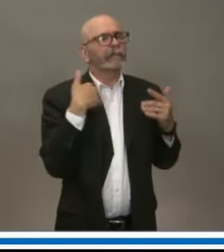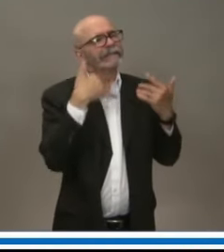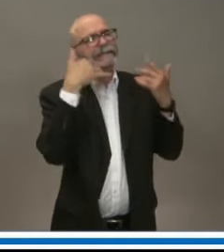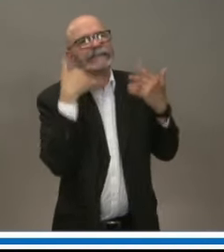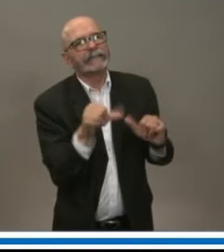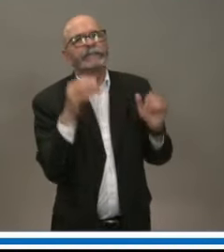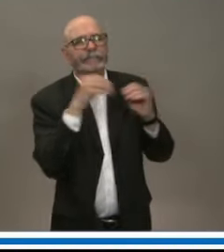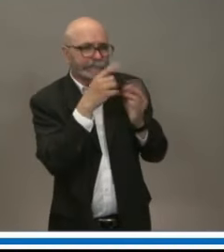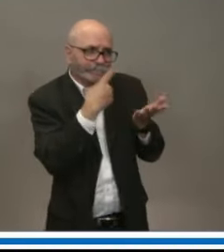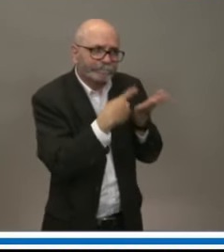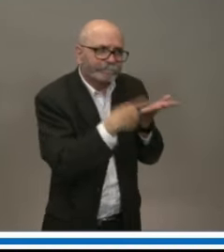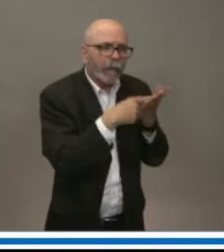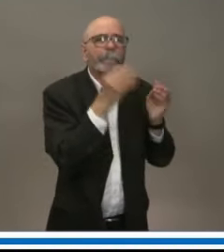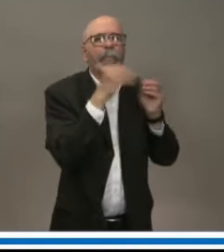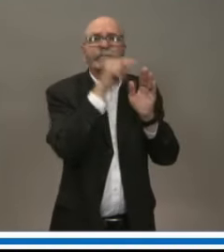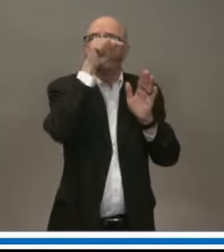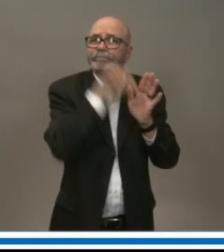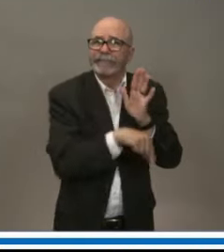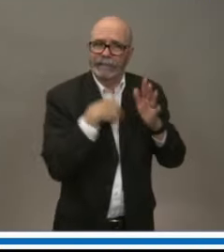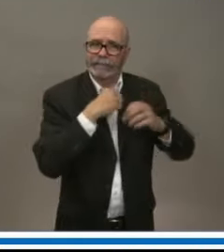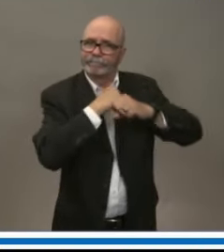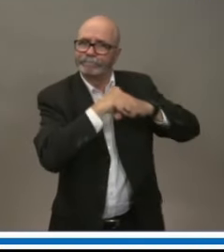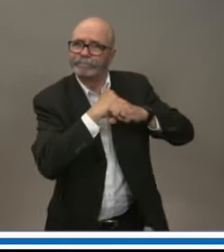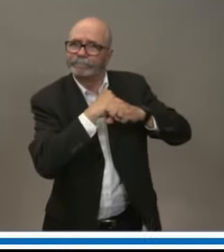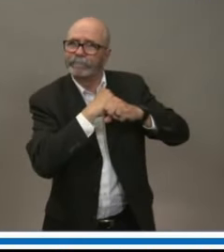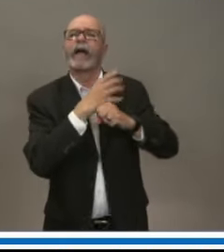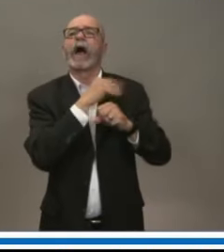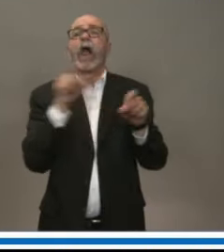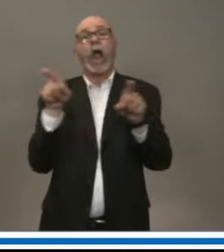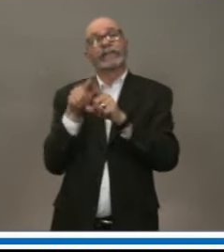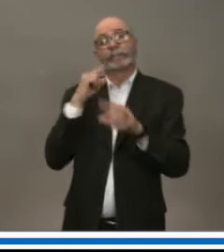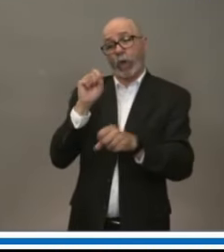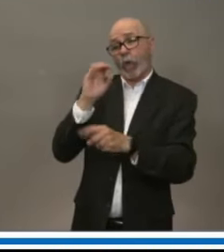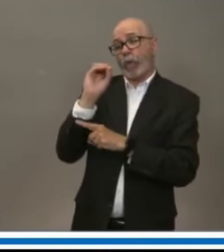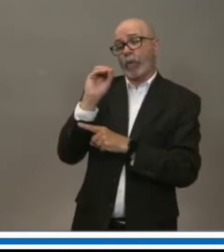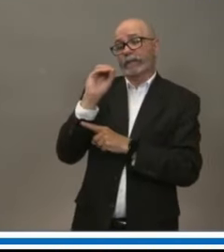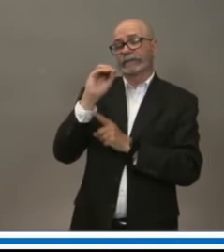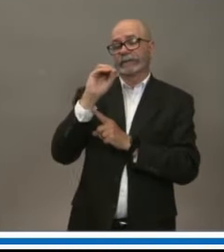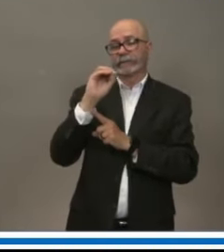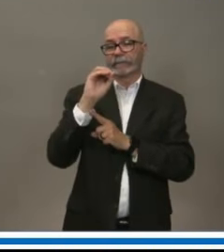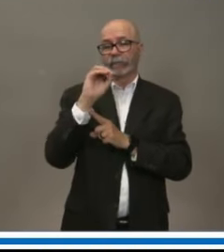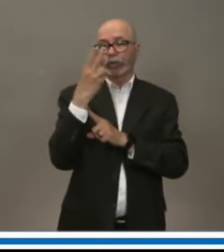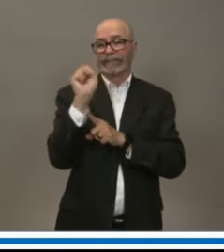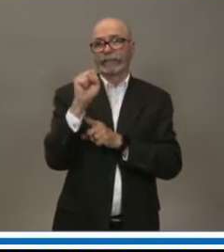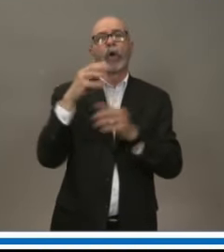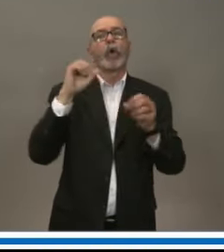there are health protocols, occupational and safety protocols when it comes to other